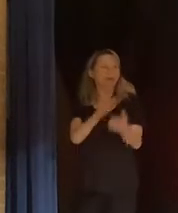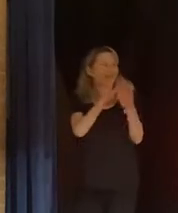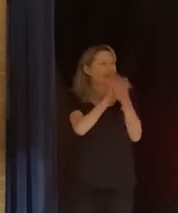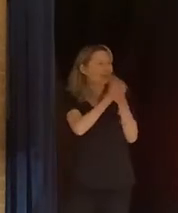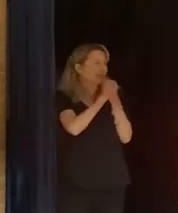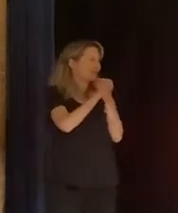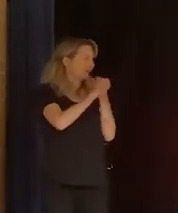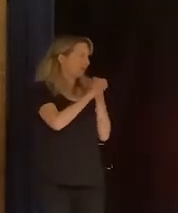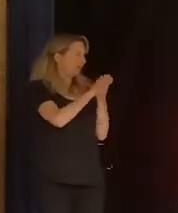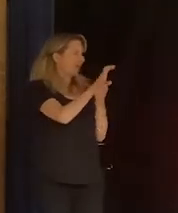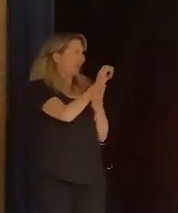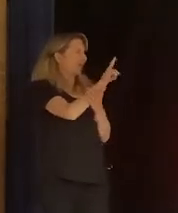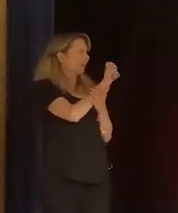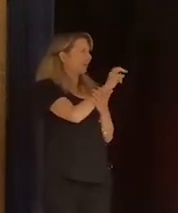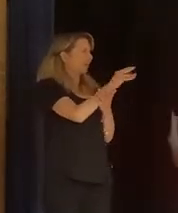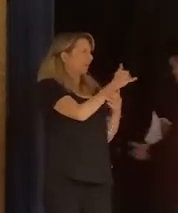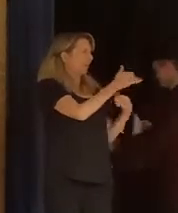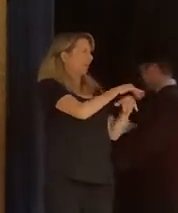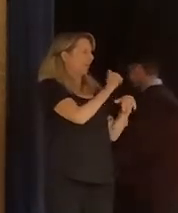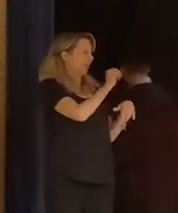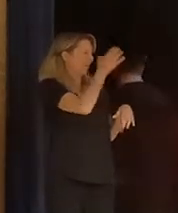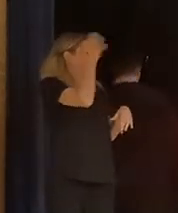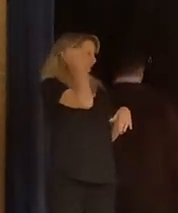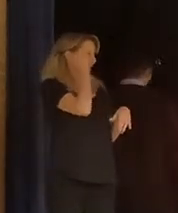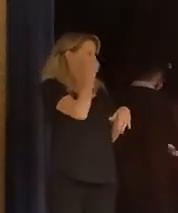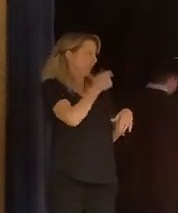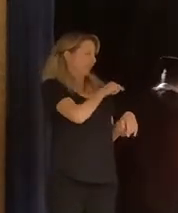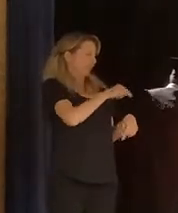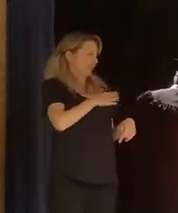Congratulations, Conlon. I would now like to call up Mr. Jack